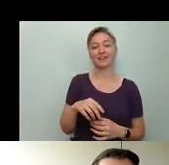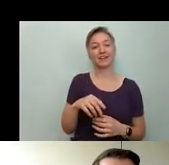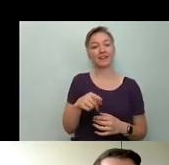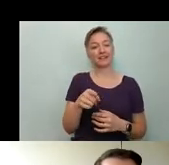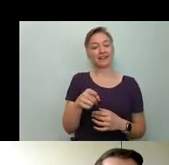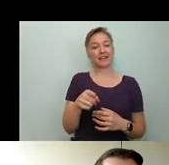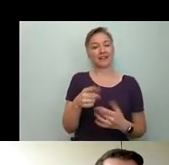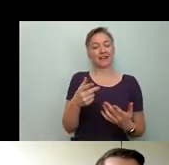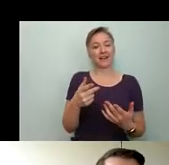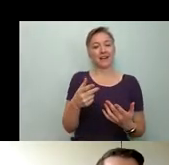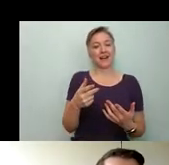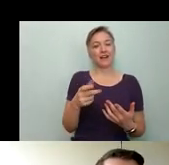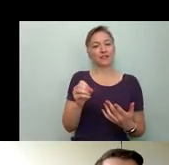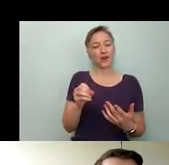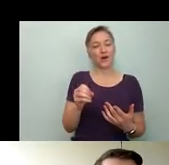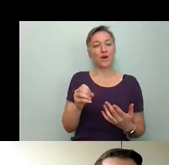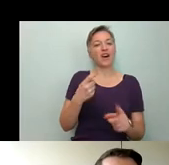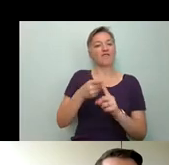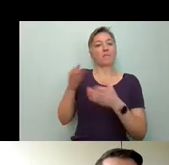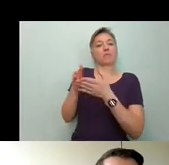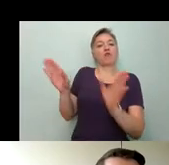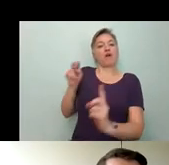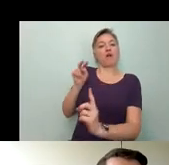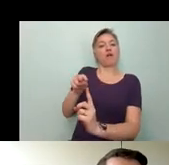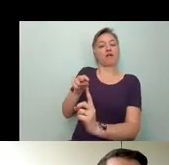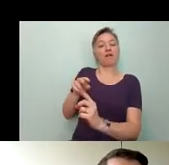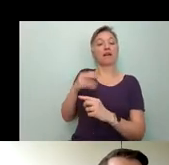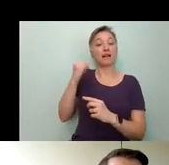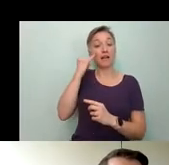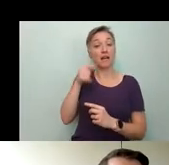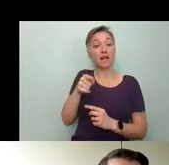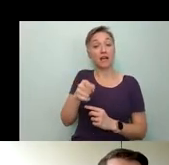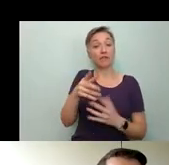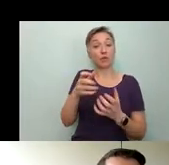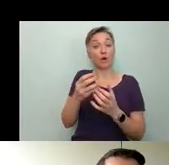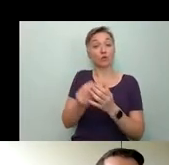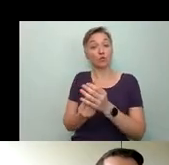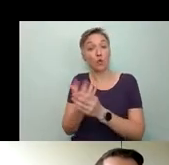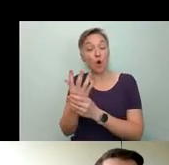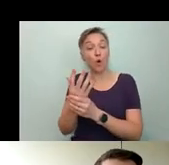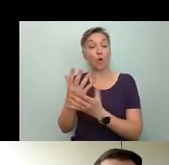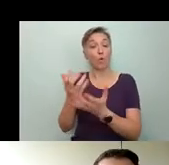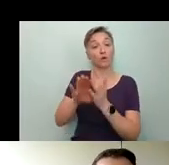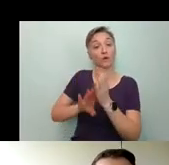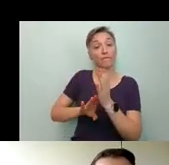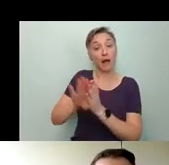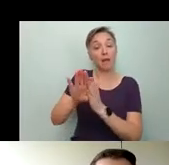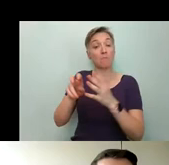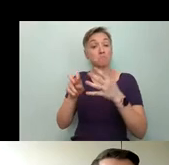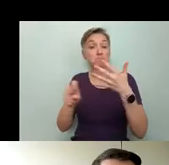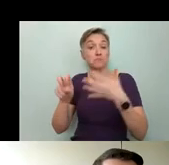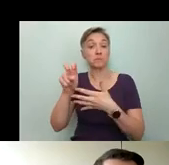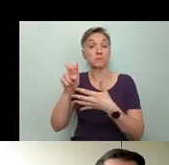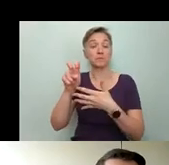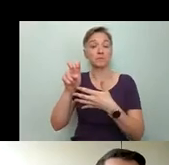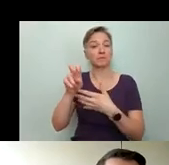of ultimately from a broad sense, if your intention is to grow along a particular functional path, ultimately you